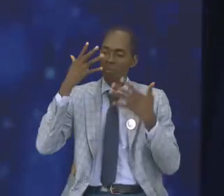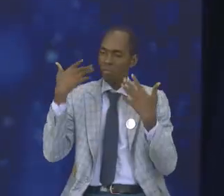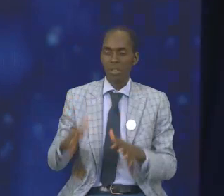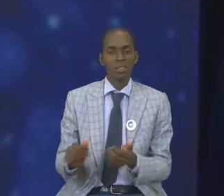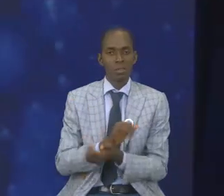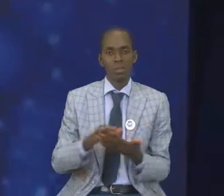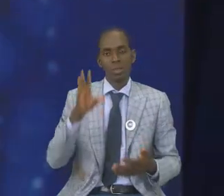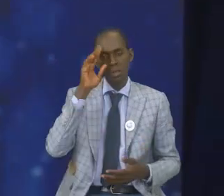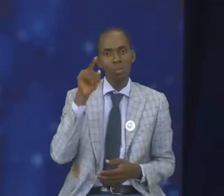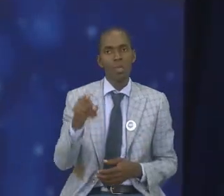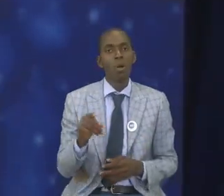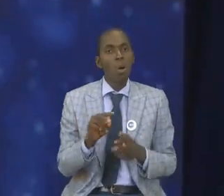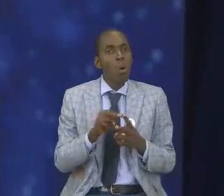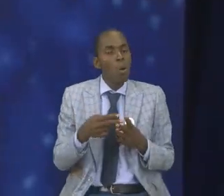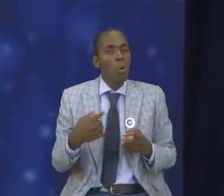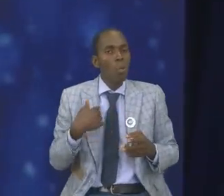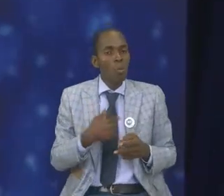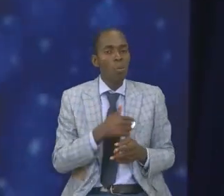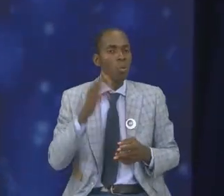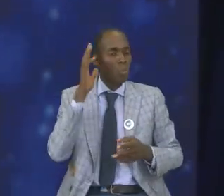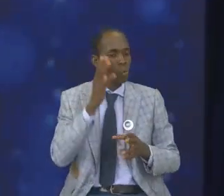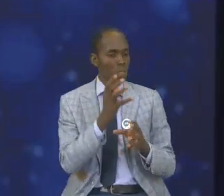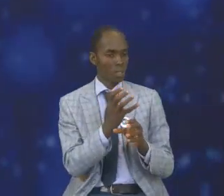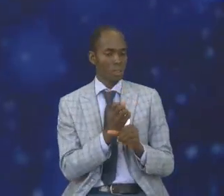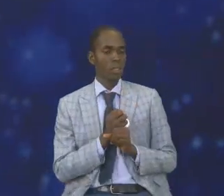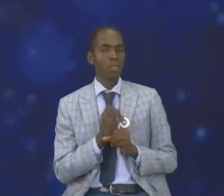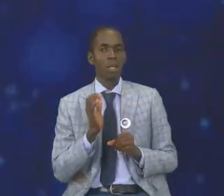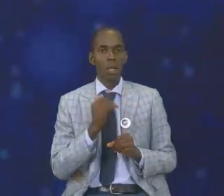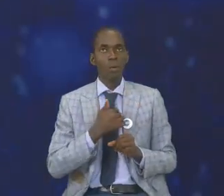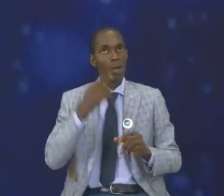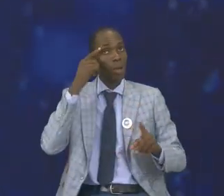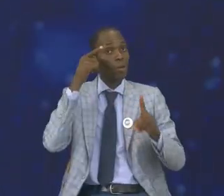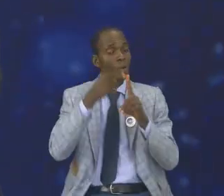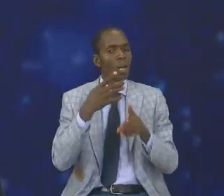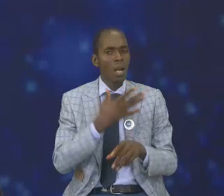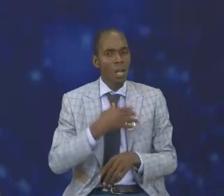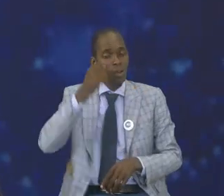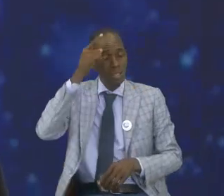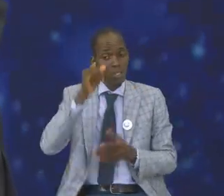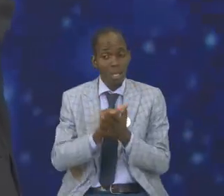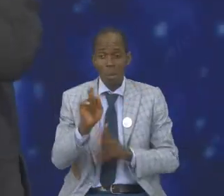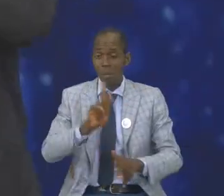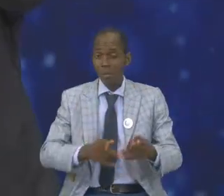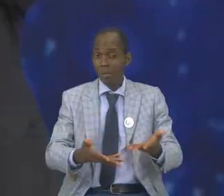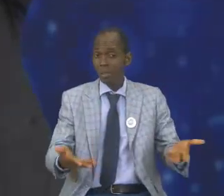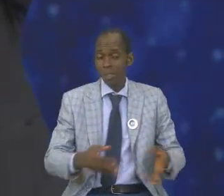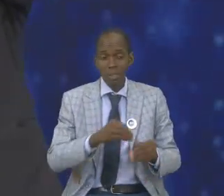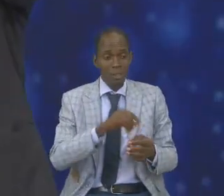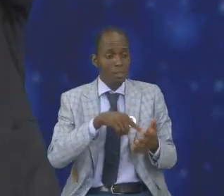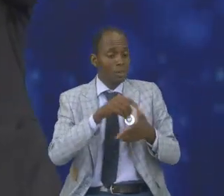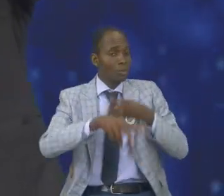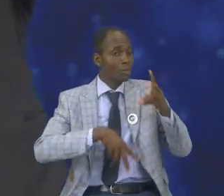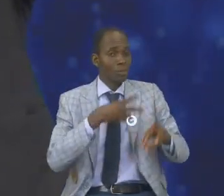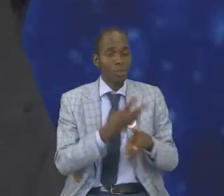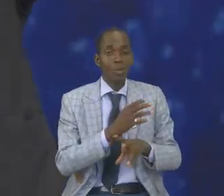will achieve our goal. He will understand that the people here, they don't want this high